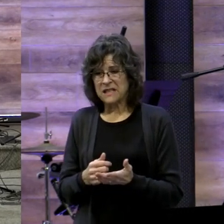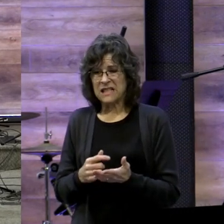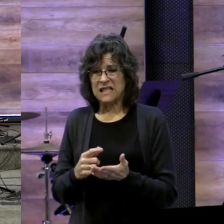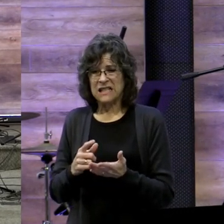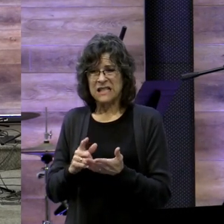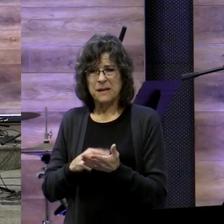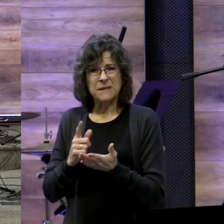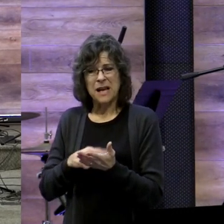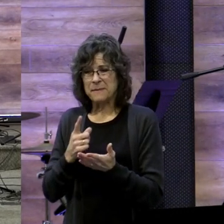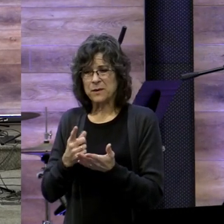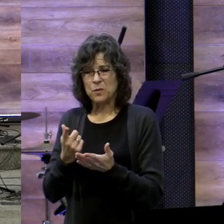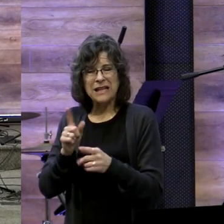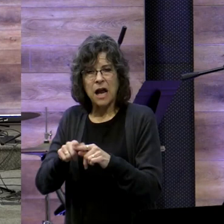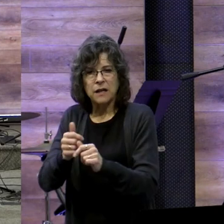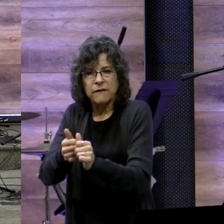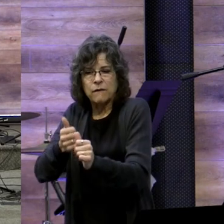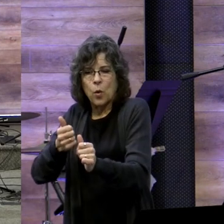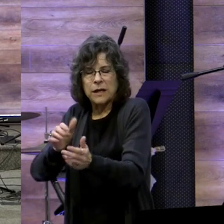becomes unavoidable.